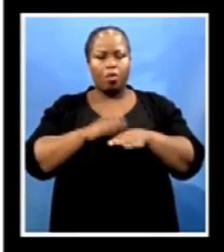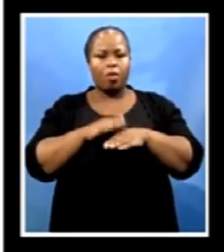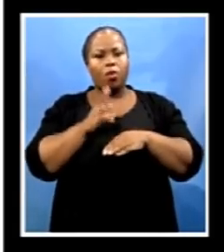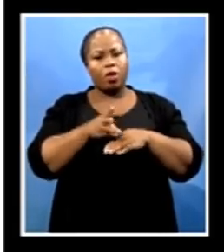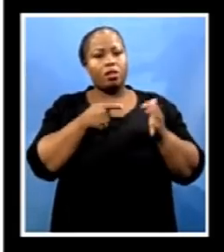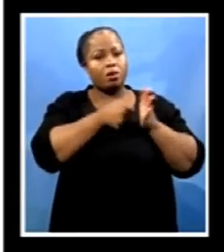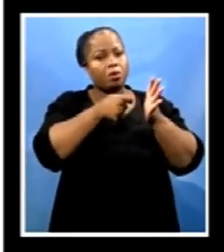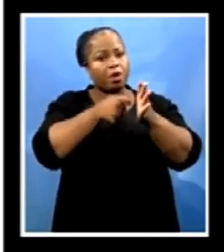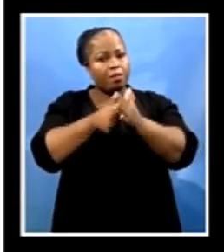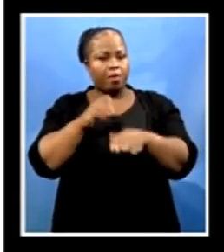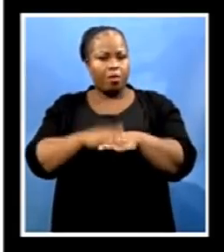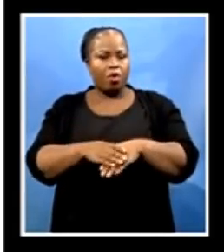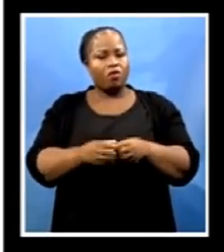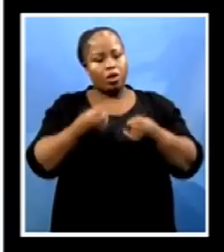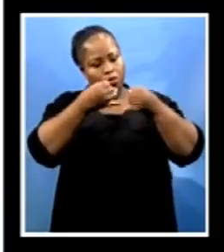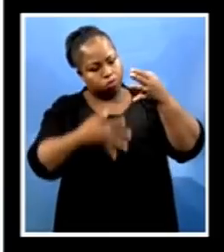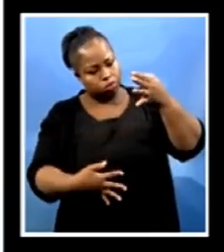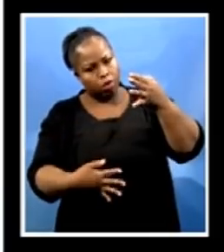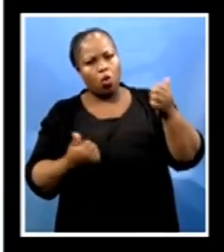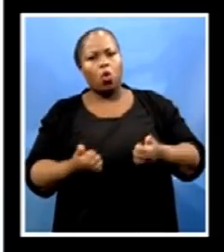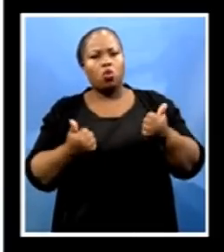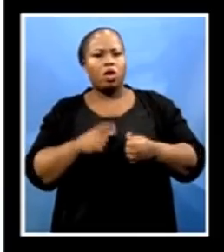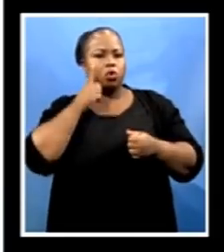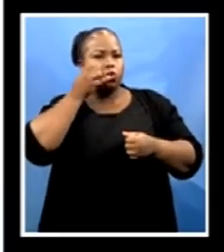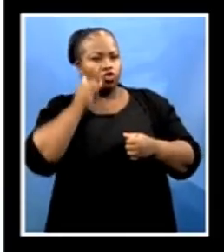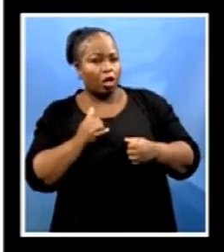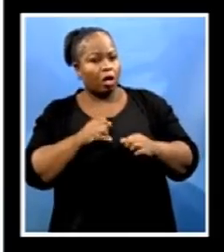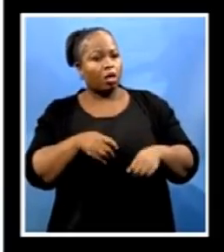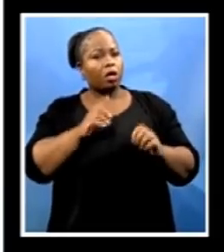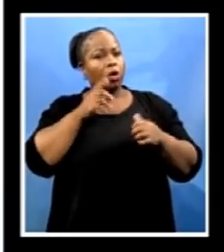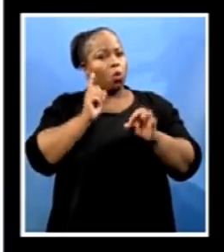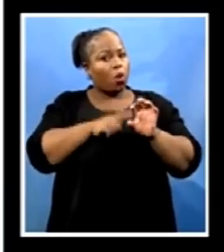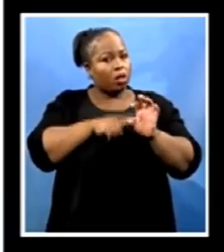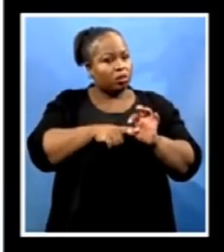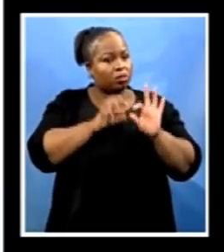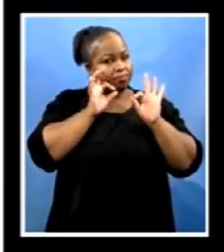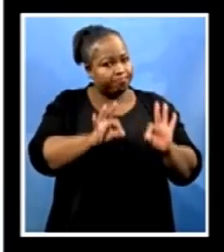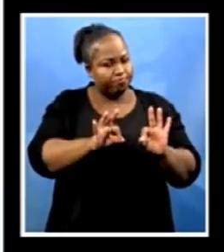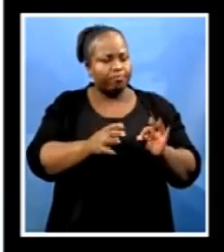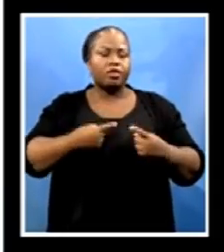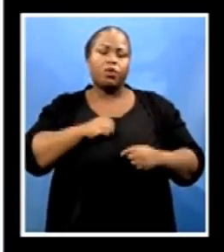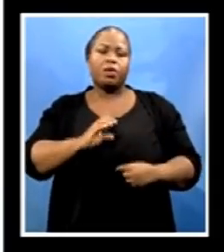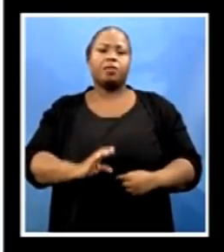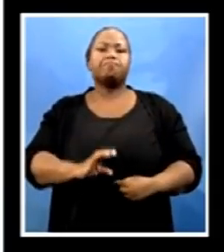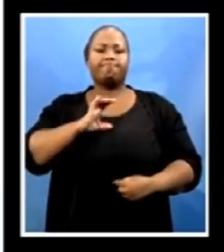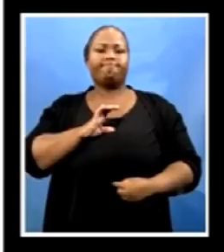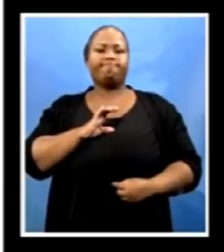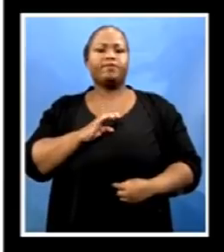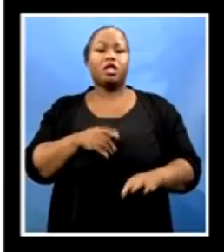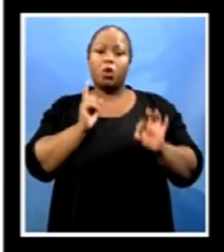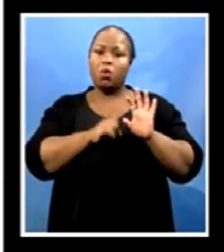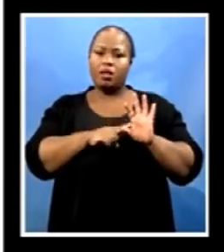been rigorously checked for quality, and we're very confident that the quality will meet true global